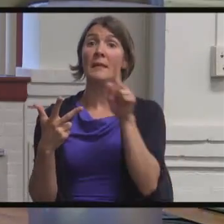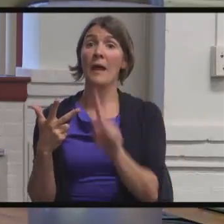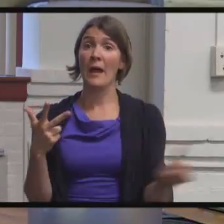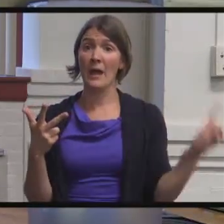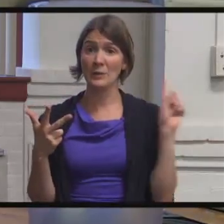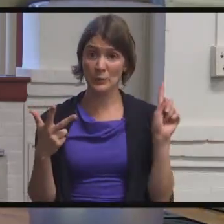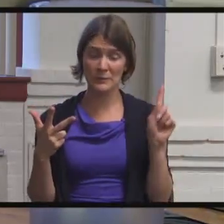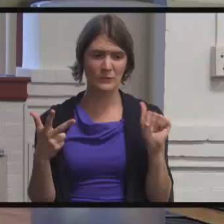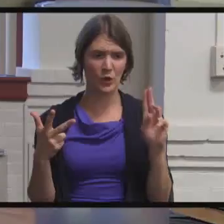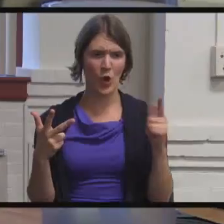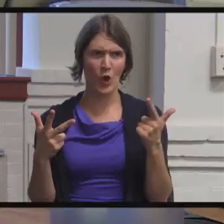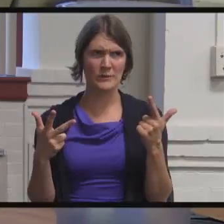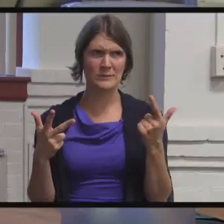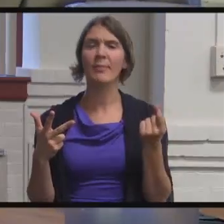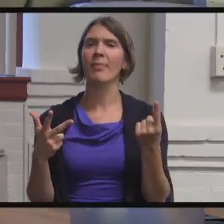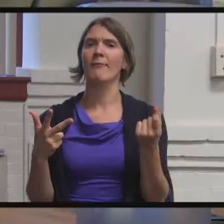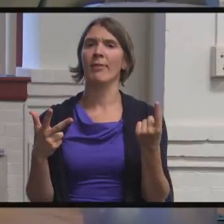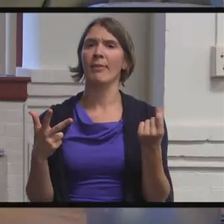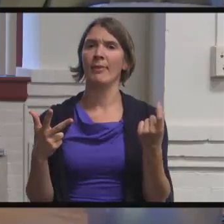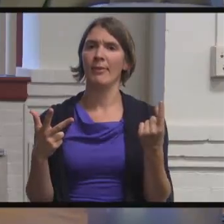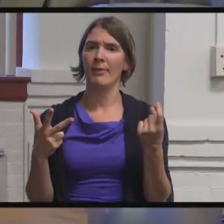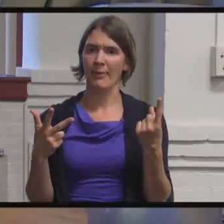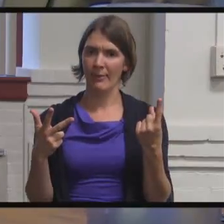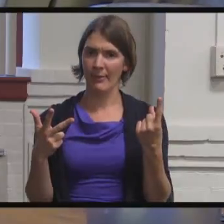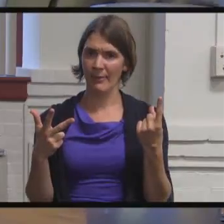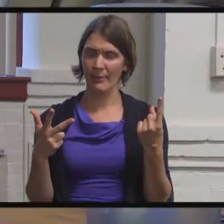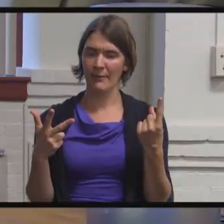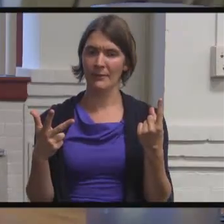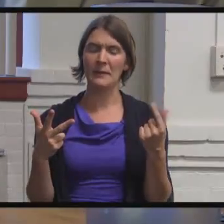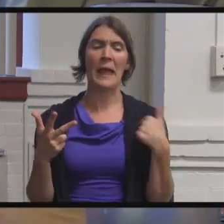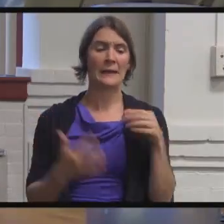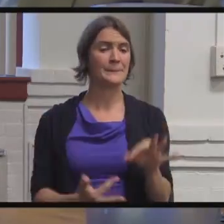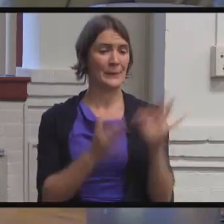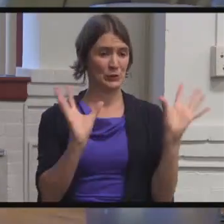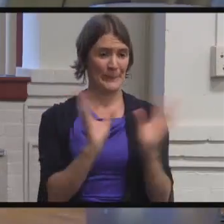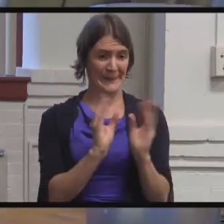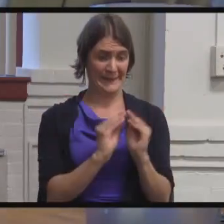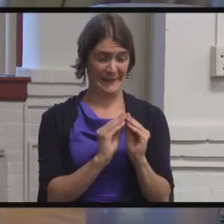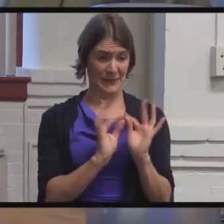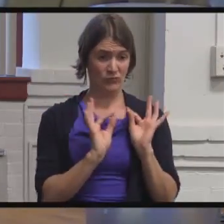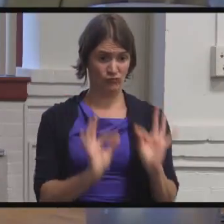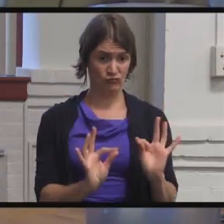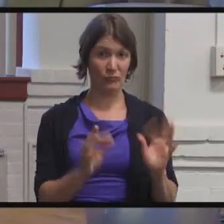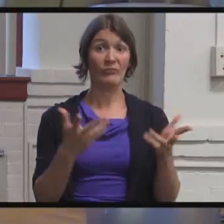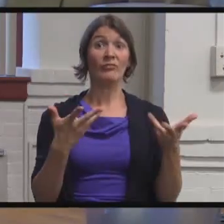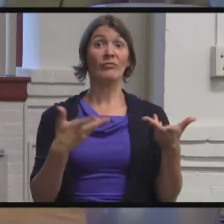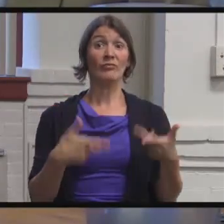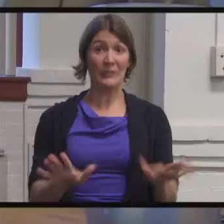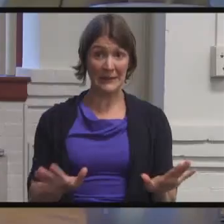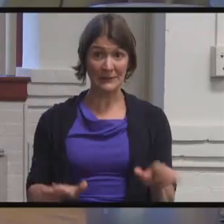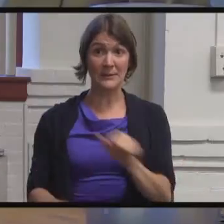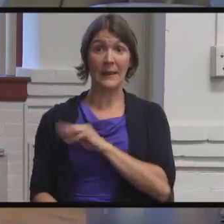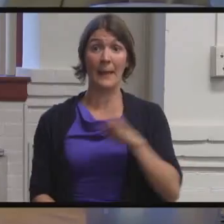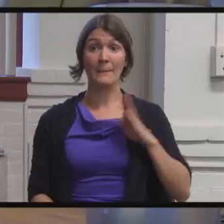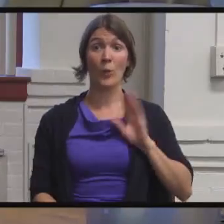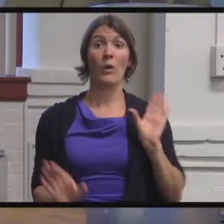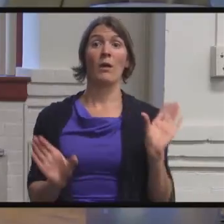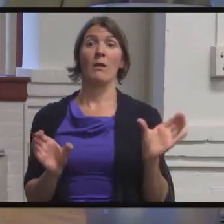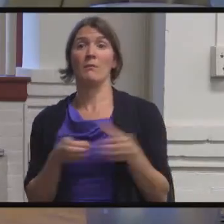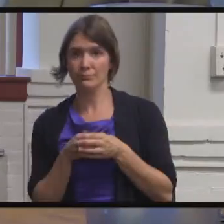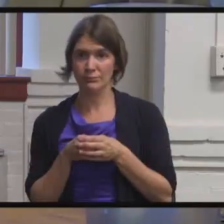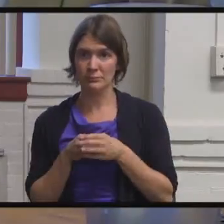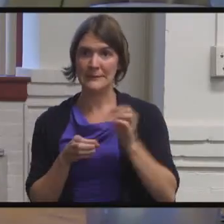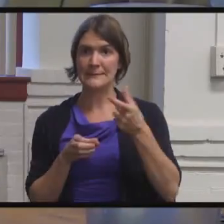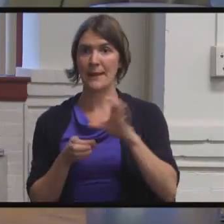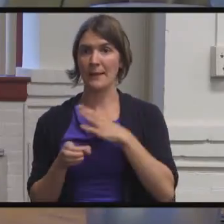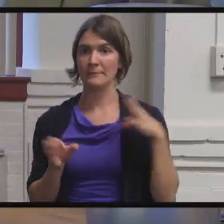on August 11th, following our special meeting, the Select Board went into executive session to discuss